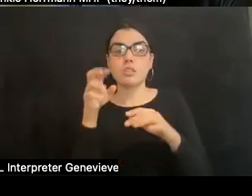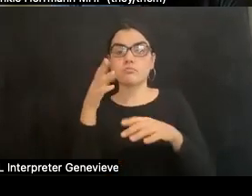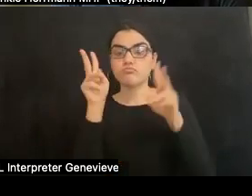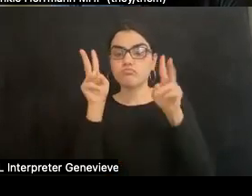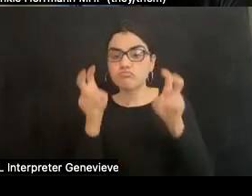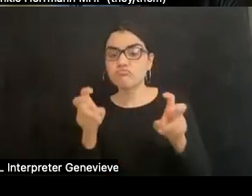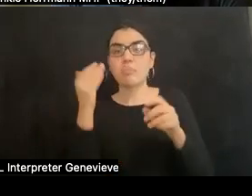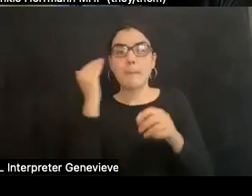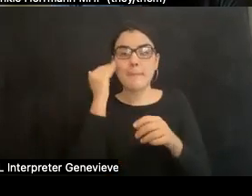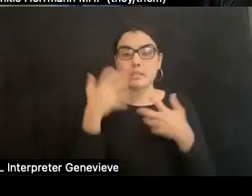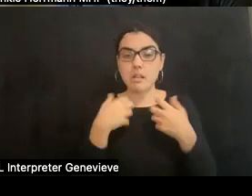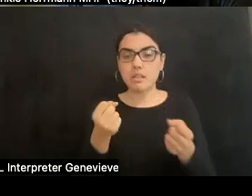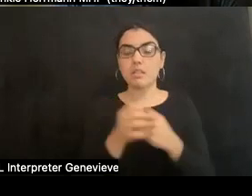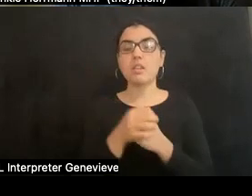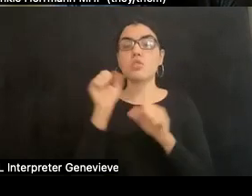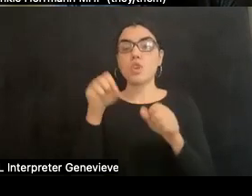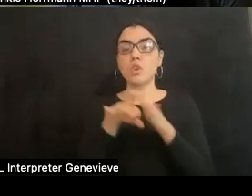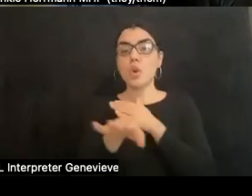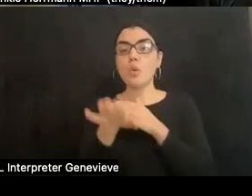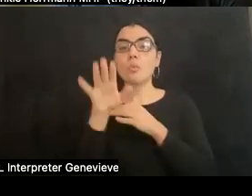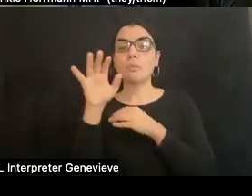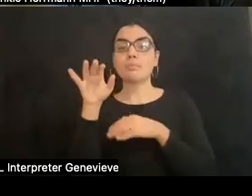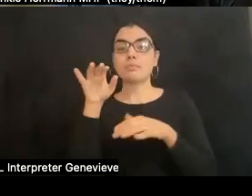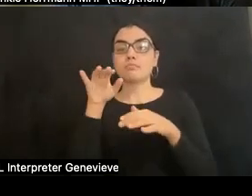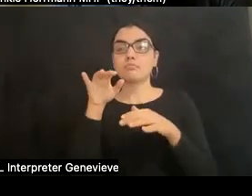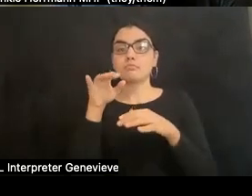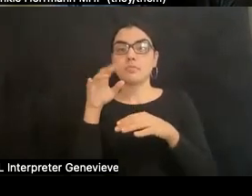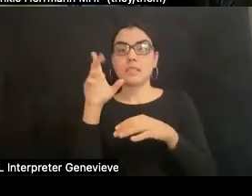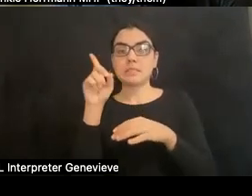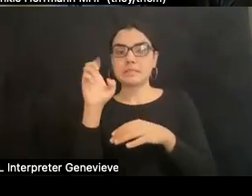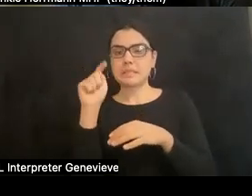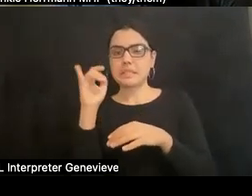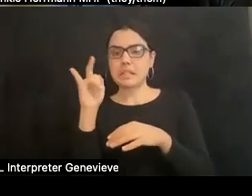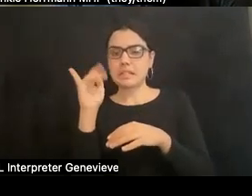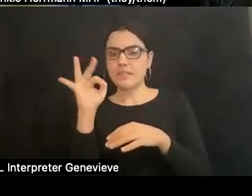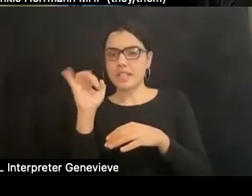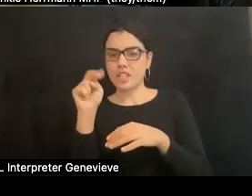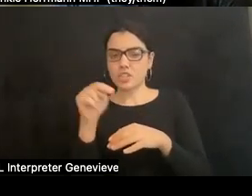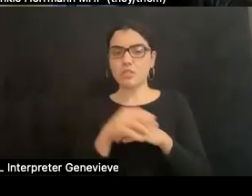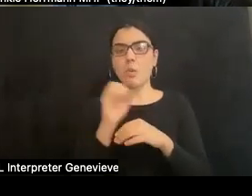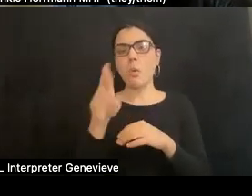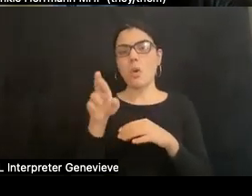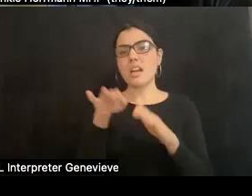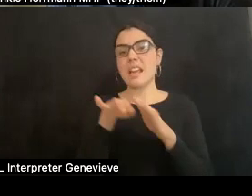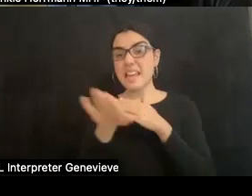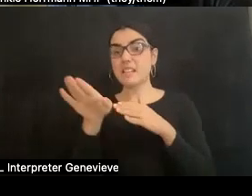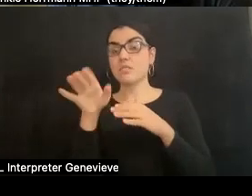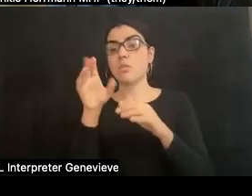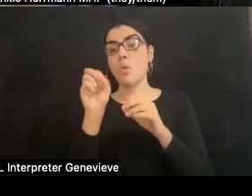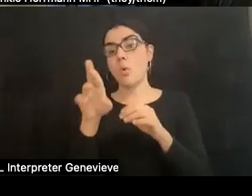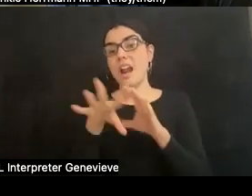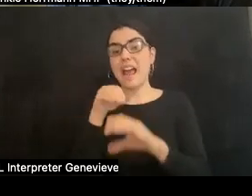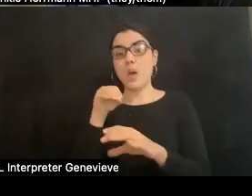for inpatient detoxification, inpatient rehabilitation, or outpatient